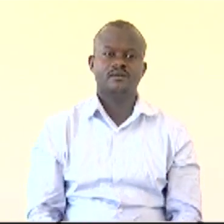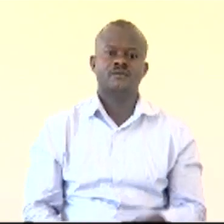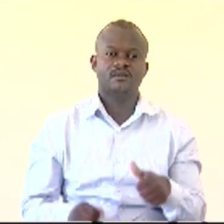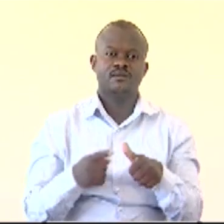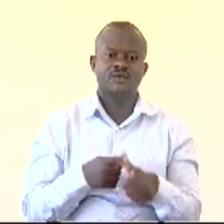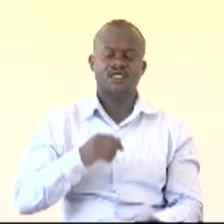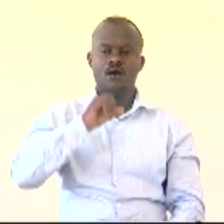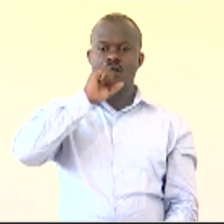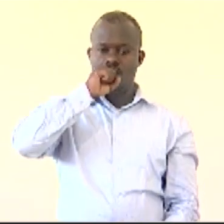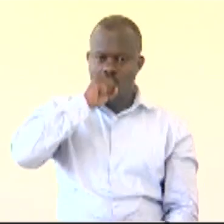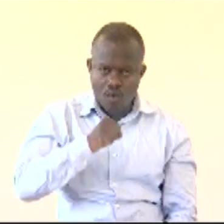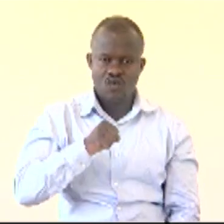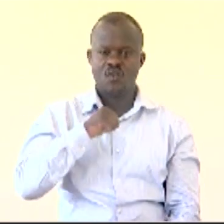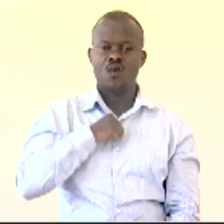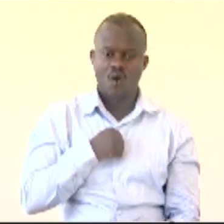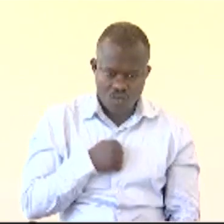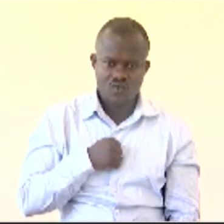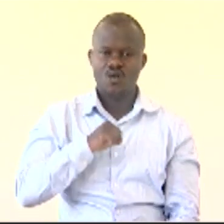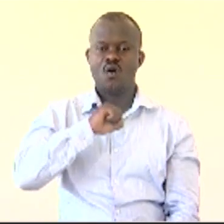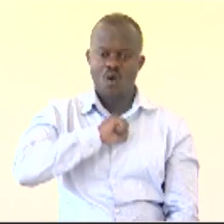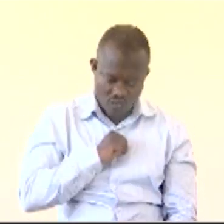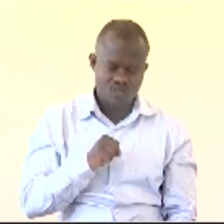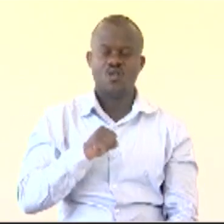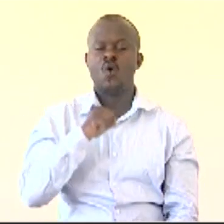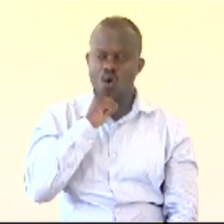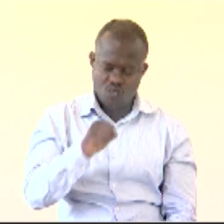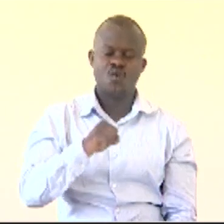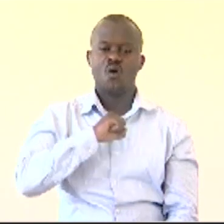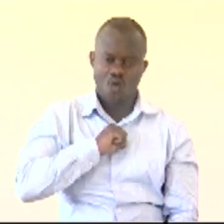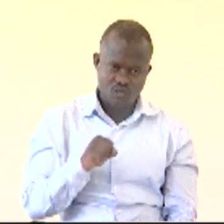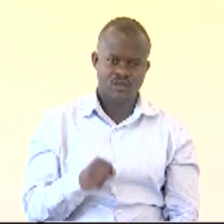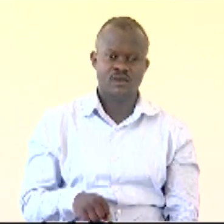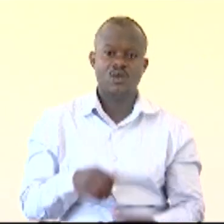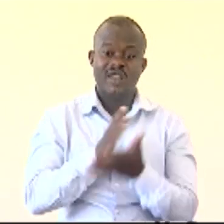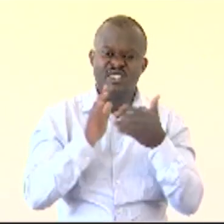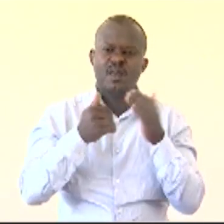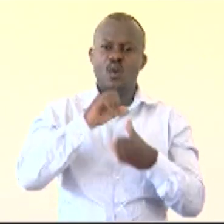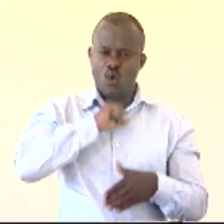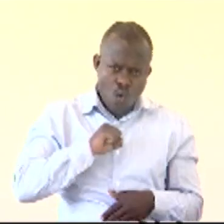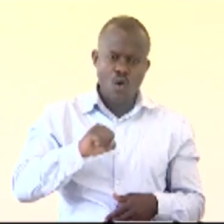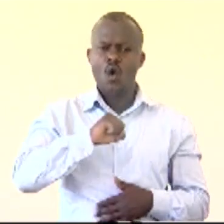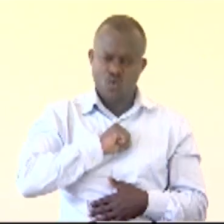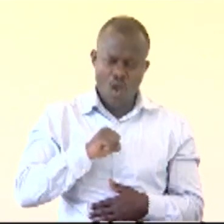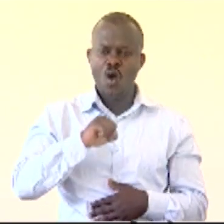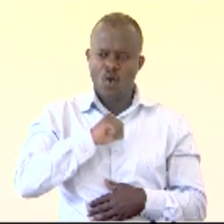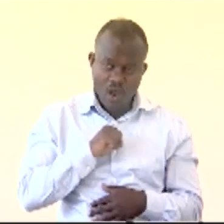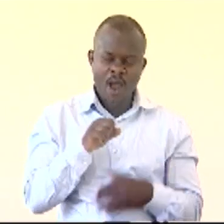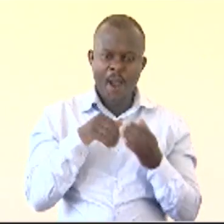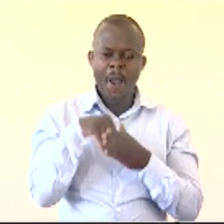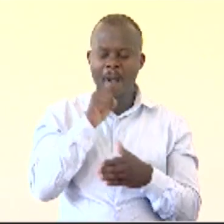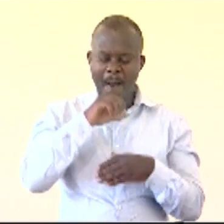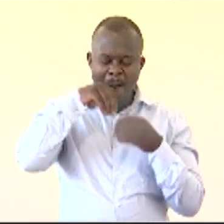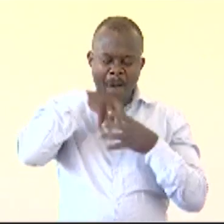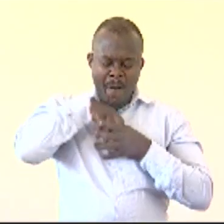call cough, with a sputum and blood at times. When someone coughs, the sputum must be